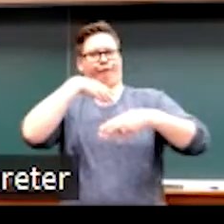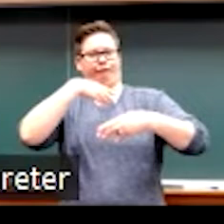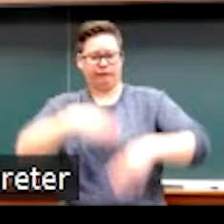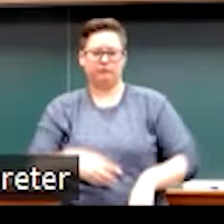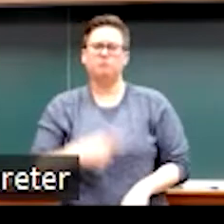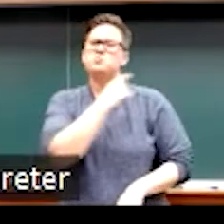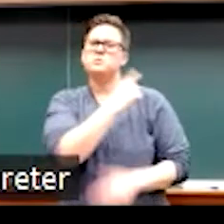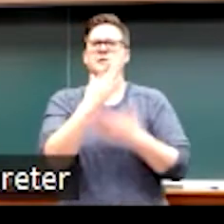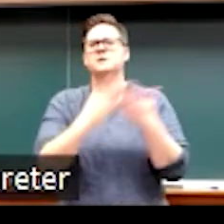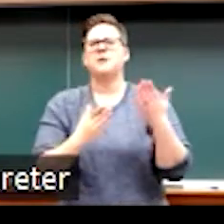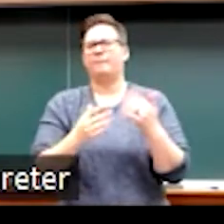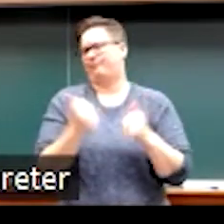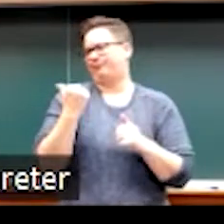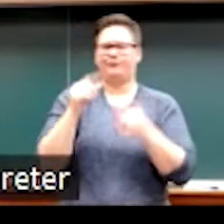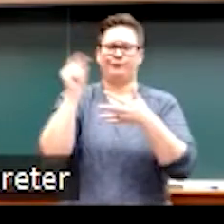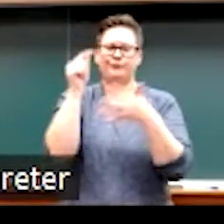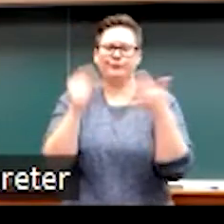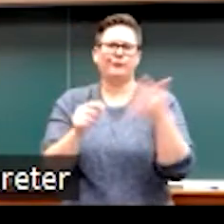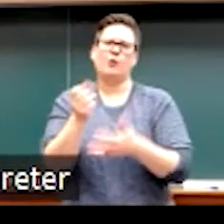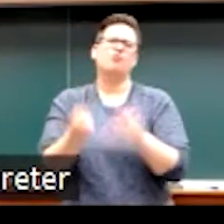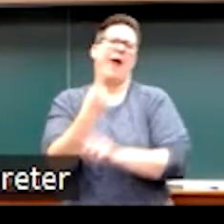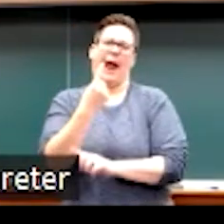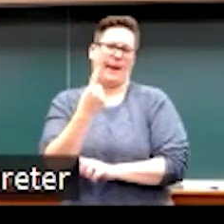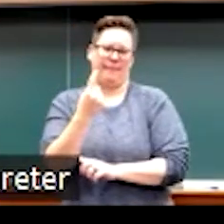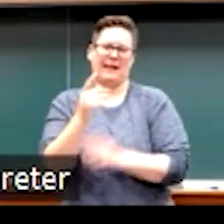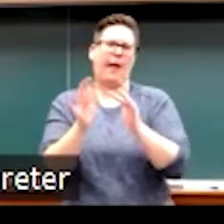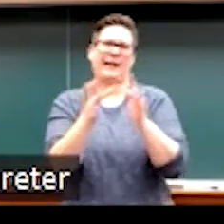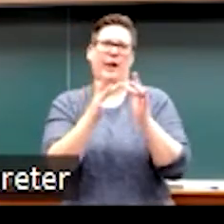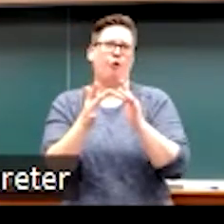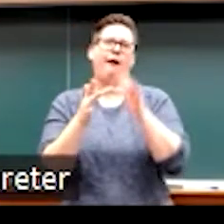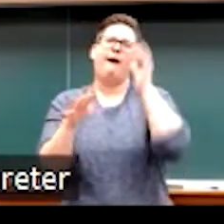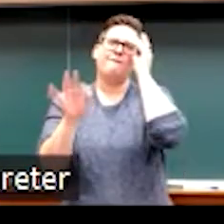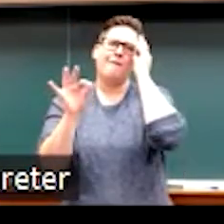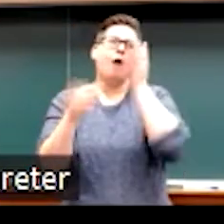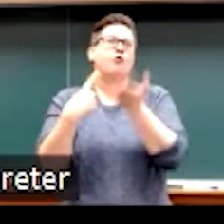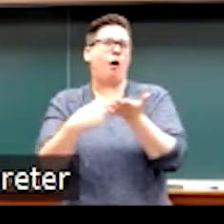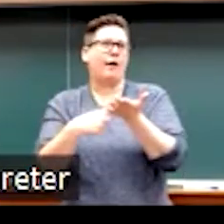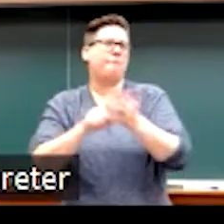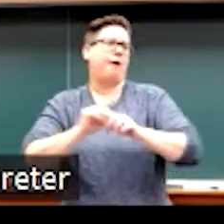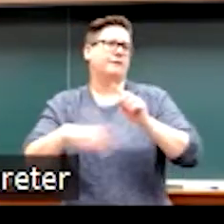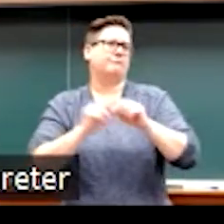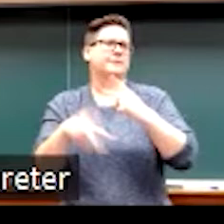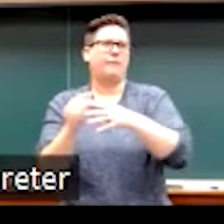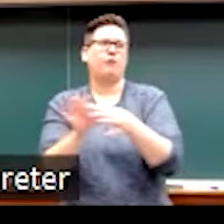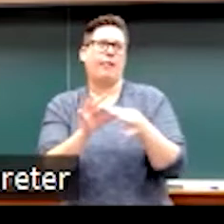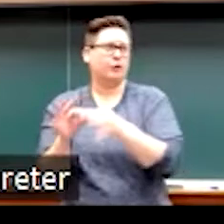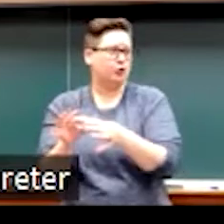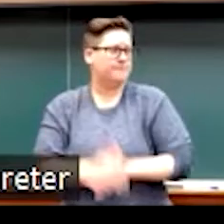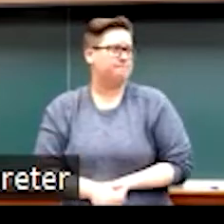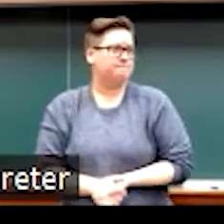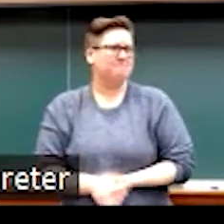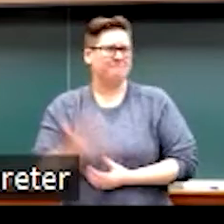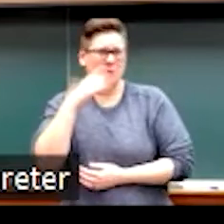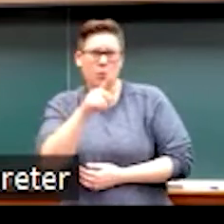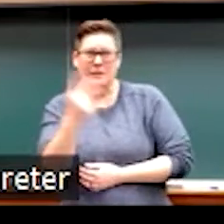few snapshots that I took randomly, different places across the internet that were talking about these types of relations. I don't know how well you can